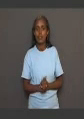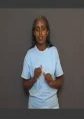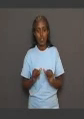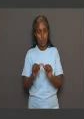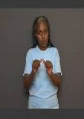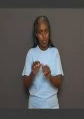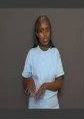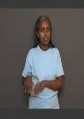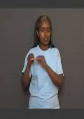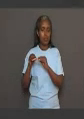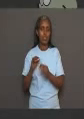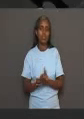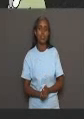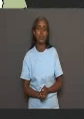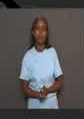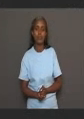ahead, students.